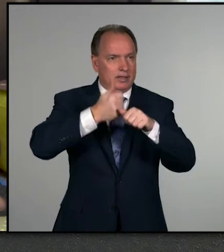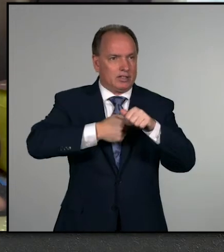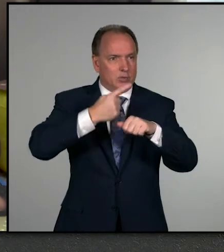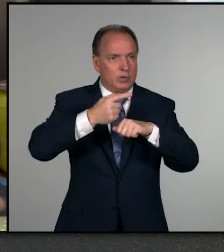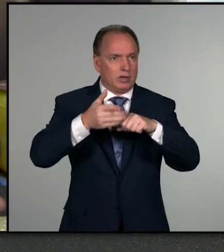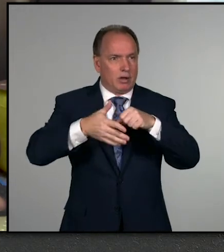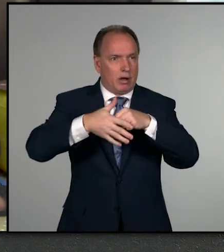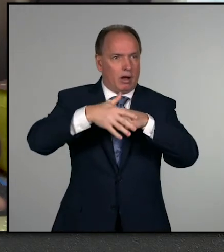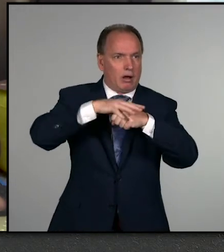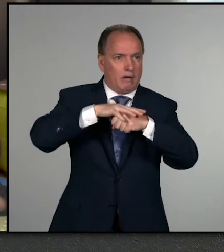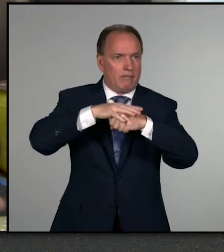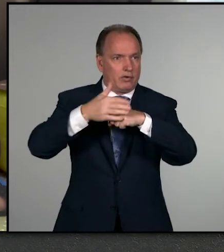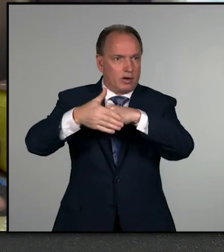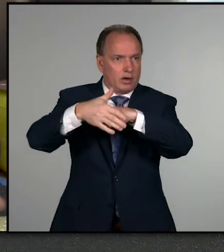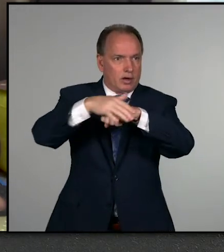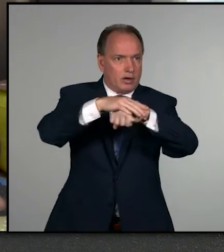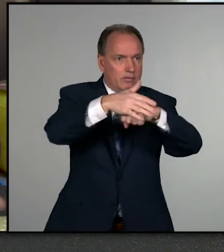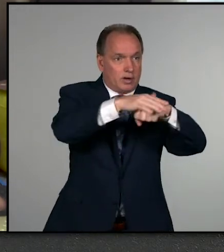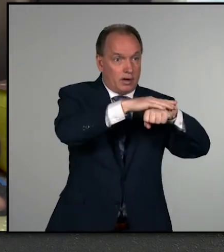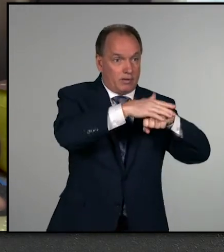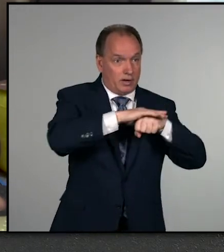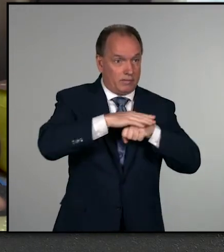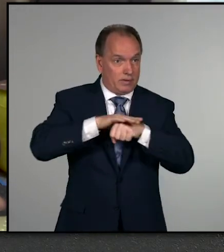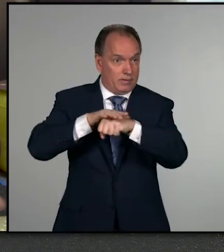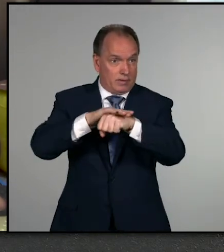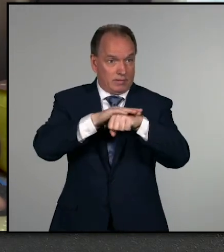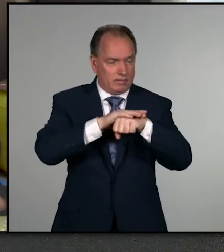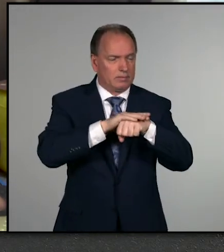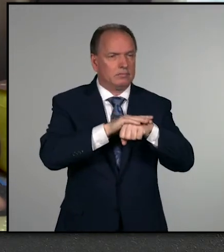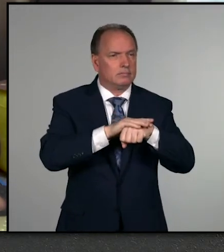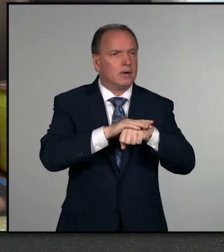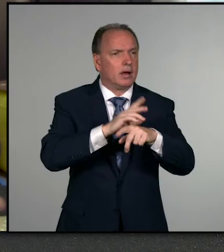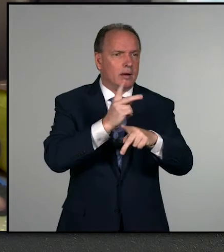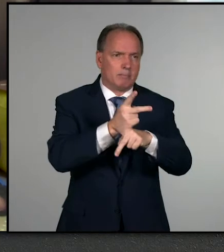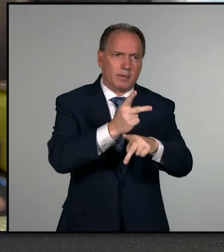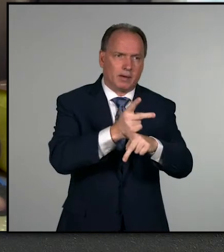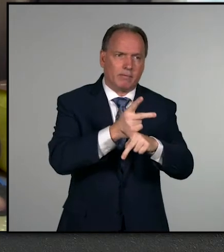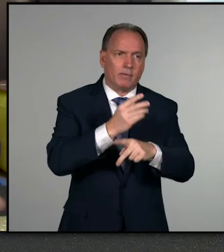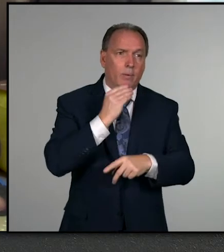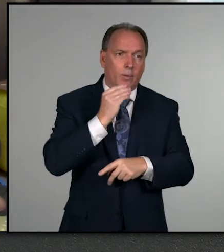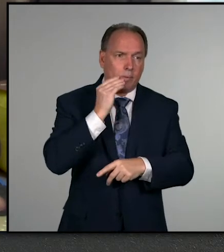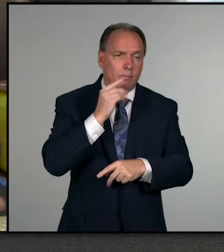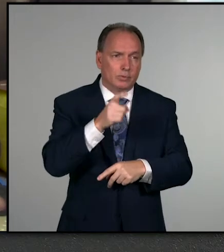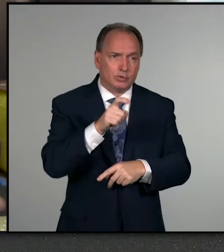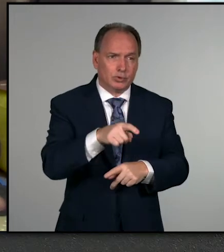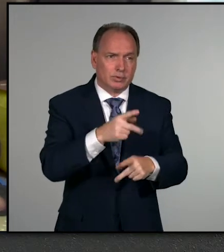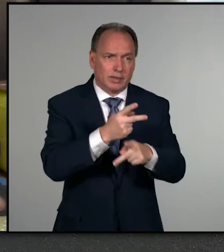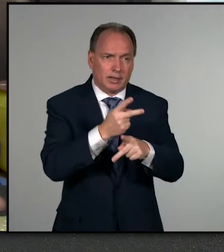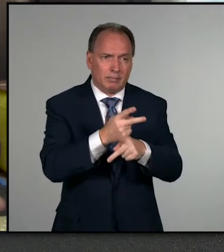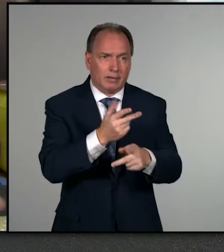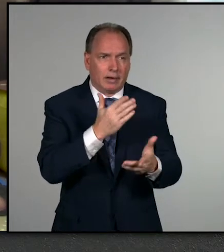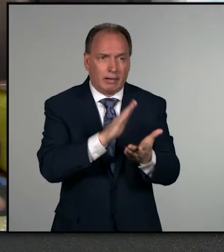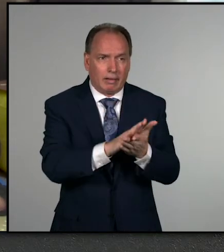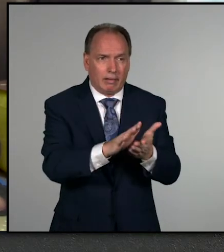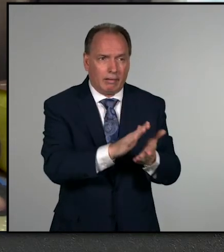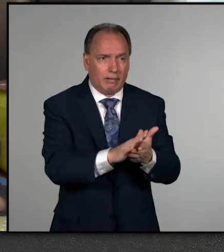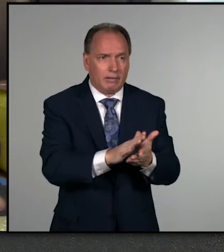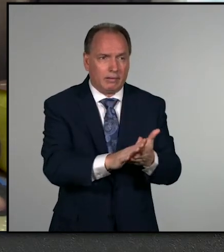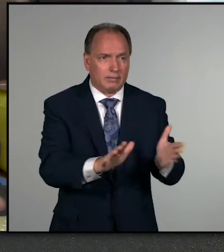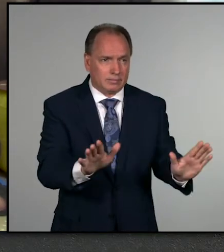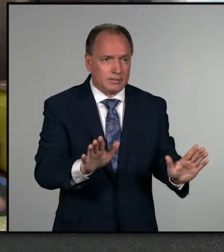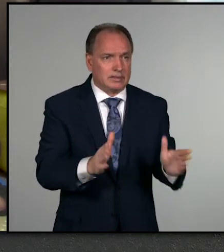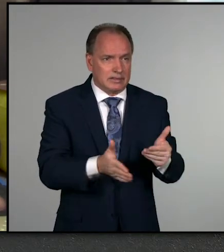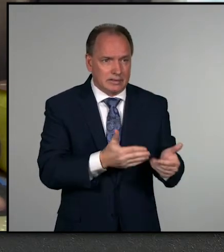each one. And if you do this at home, you probably should spread out some newspapers so you can clean up your